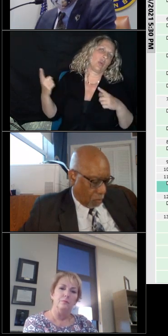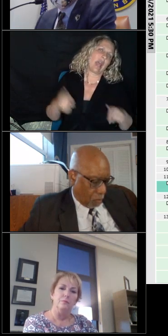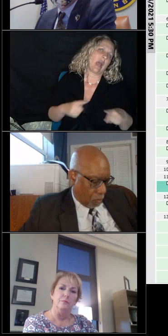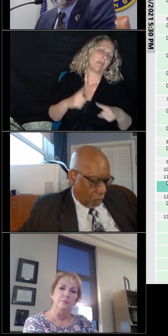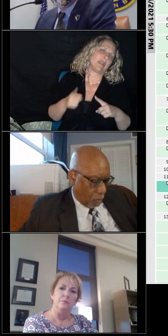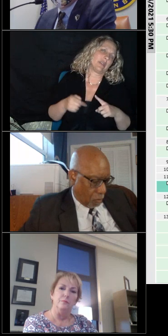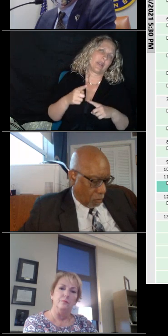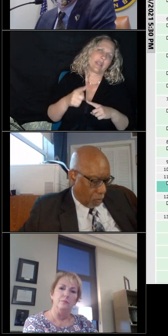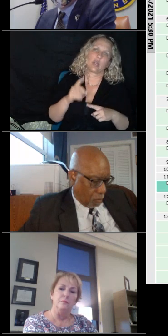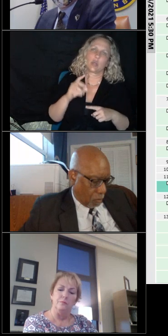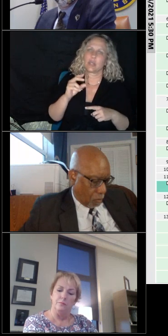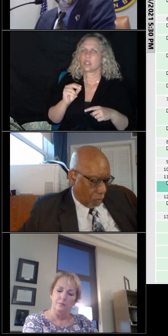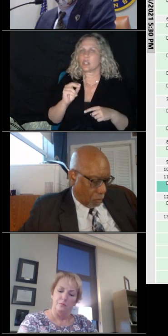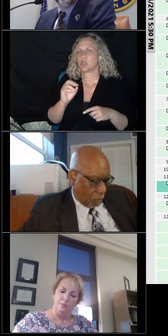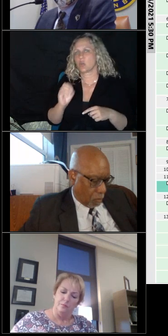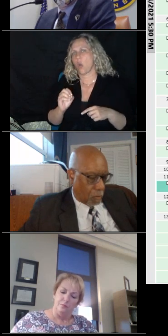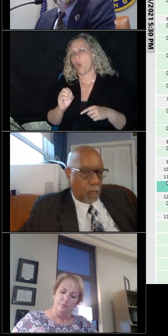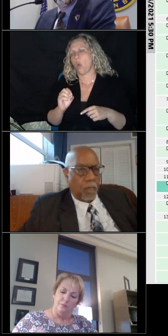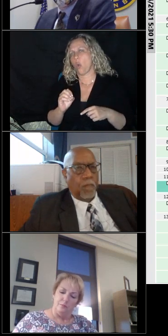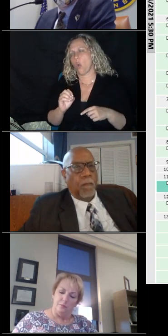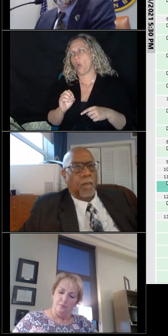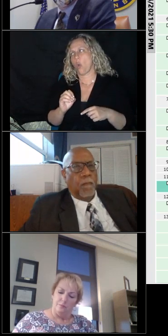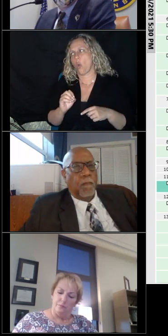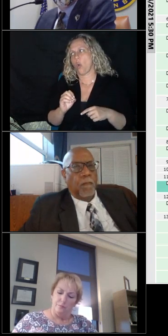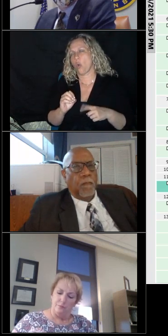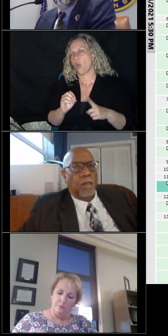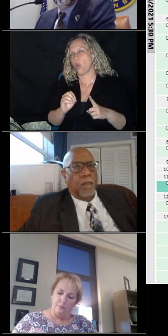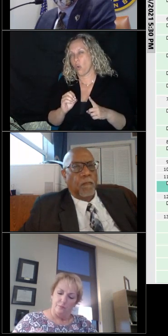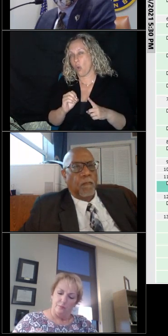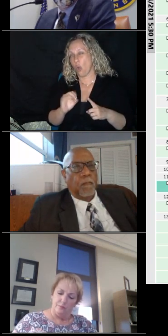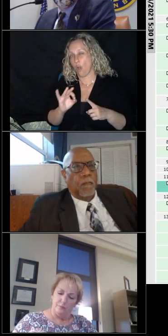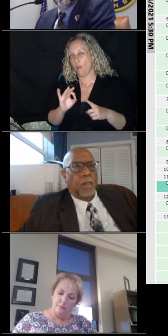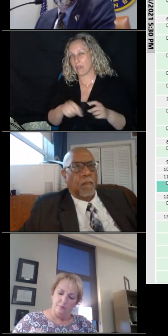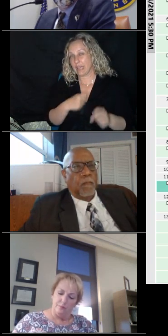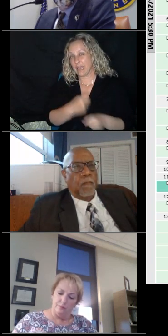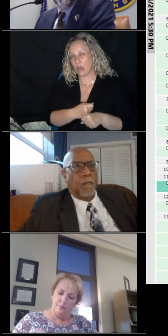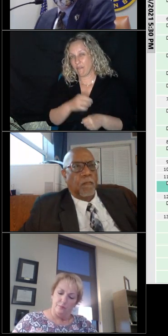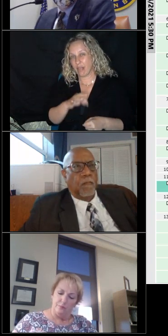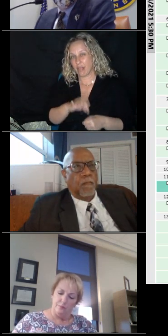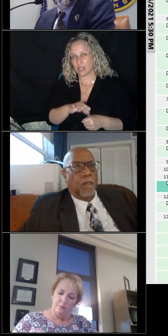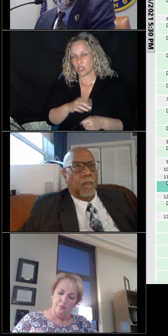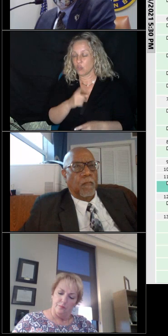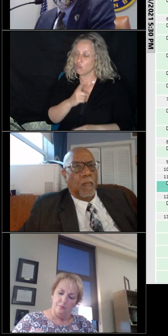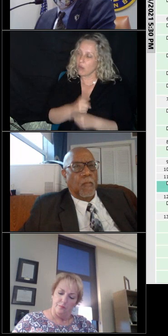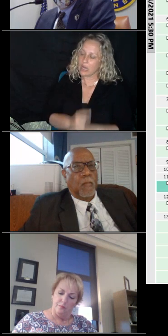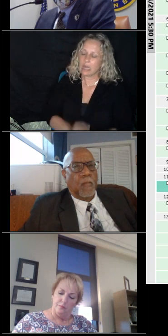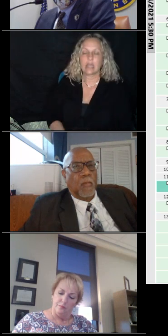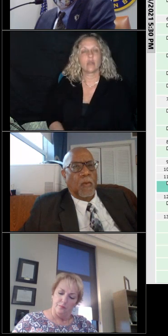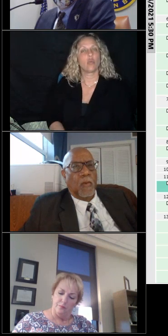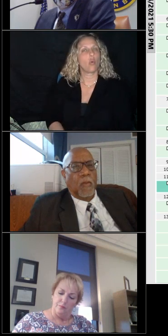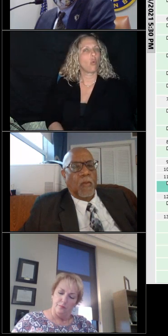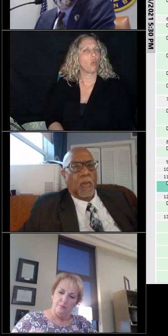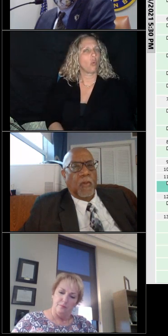there is no, you know, for our off year of election. Right. So,